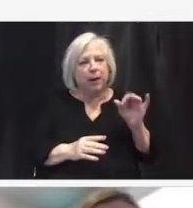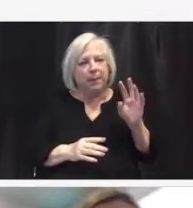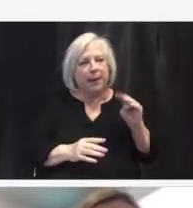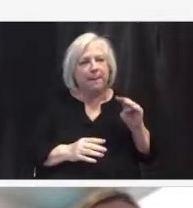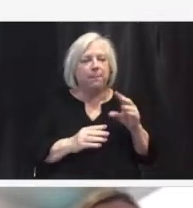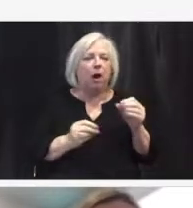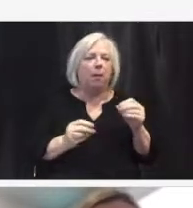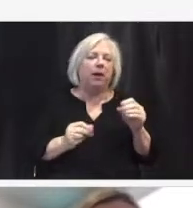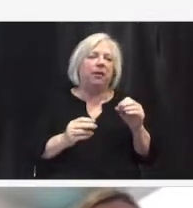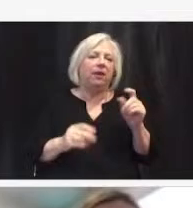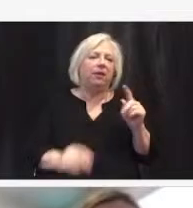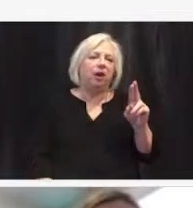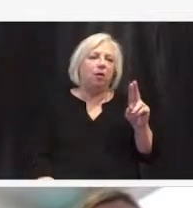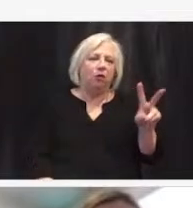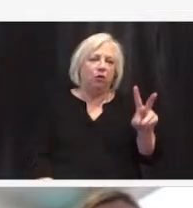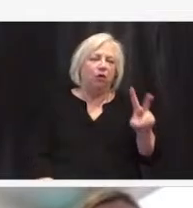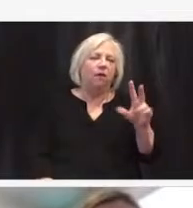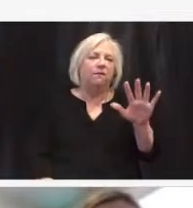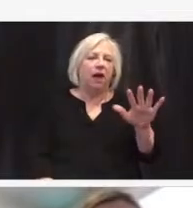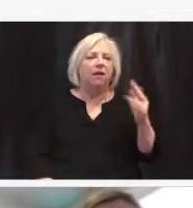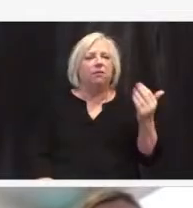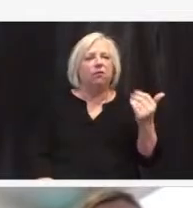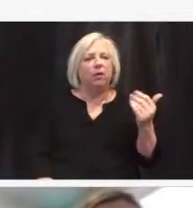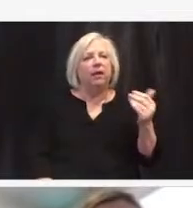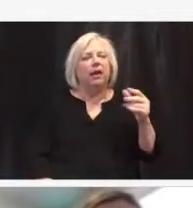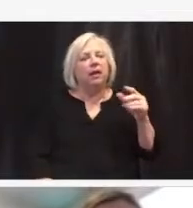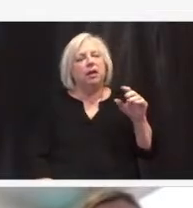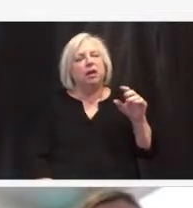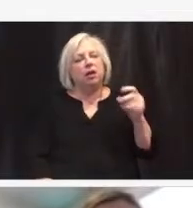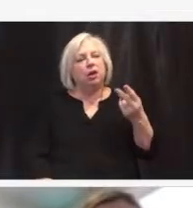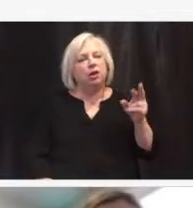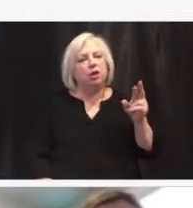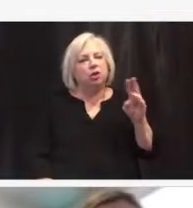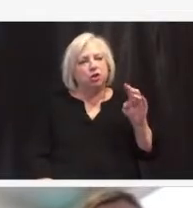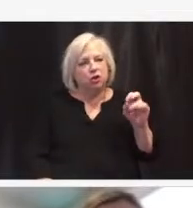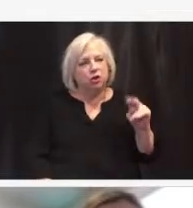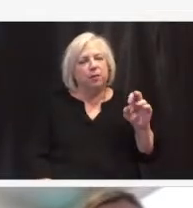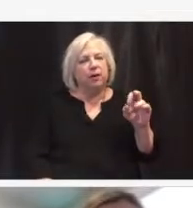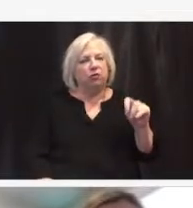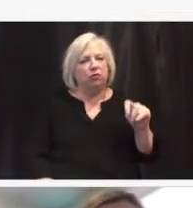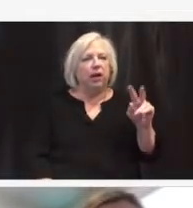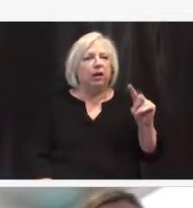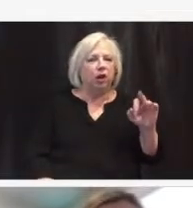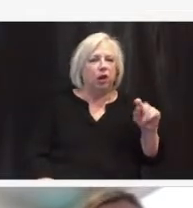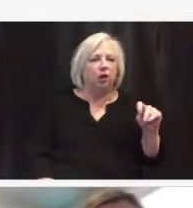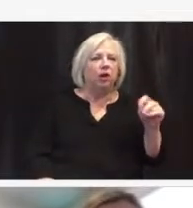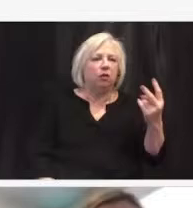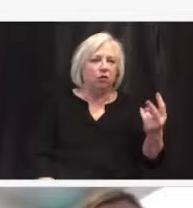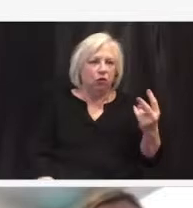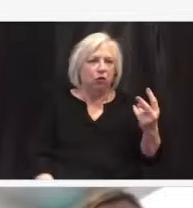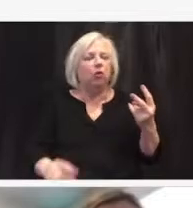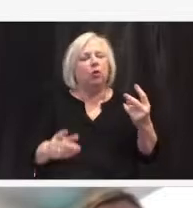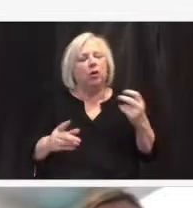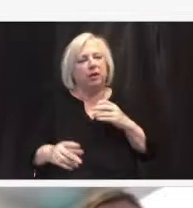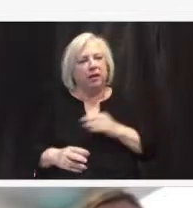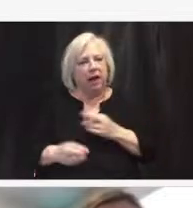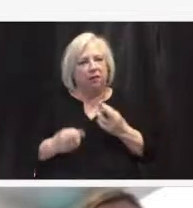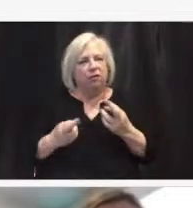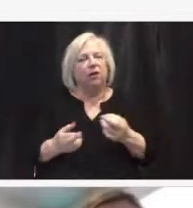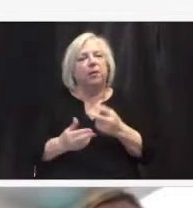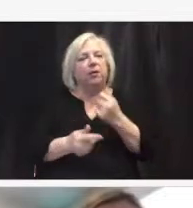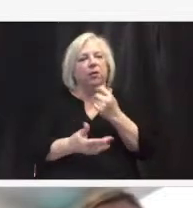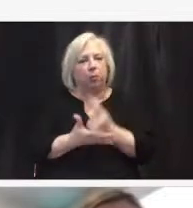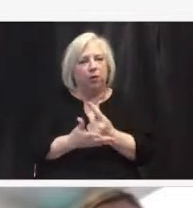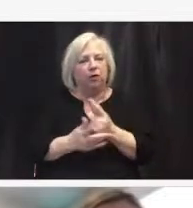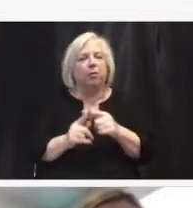STR2 PDC, 514 Sherman Street, Unit Number 2. Staff recommends approval of the PDC zoning request, subject to compliance with the comments and